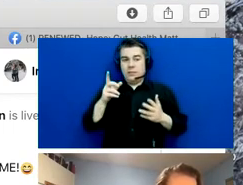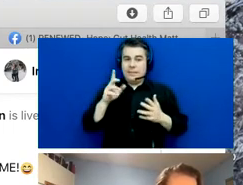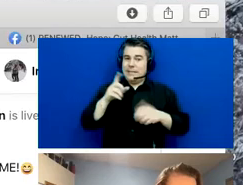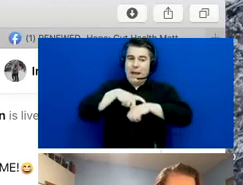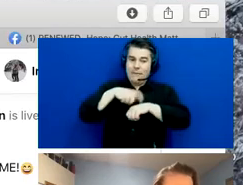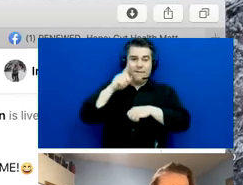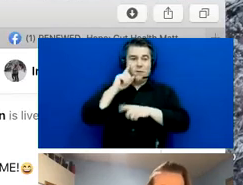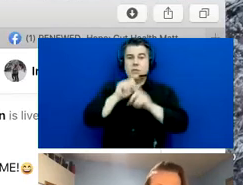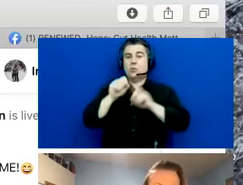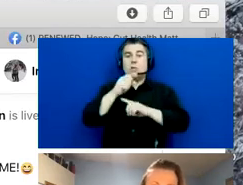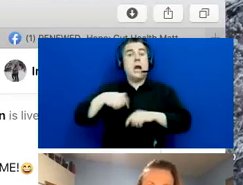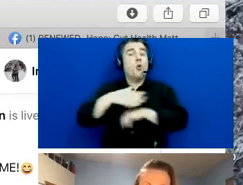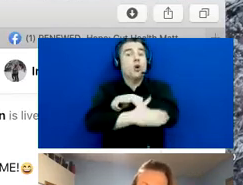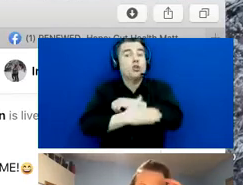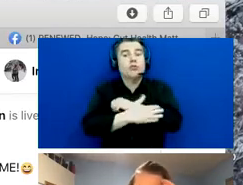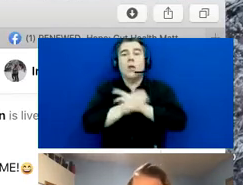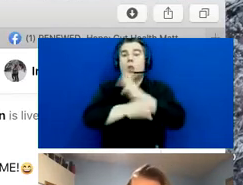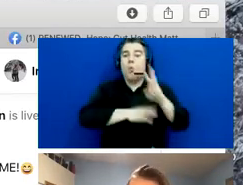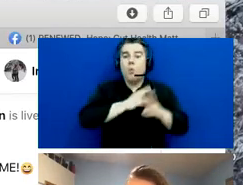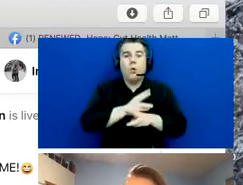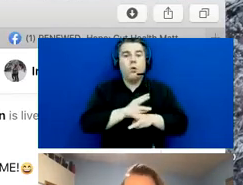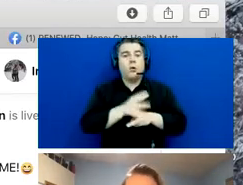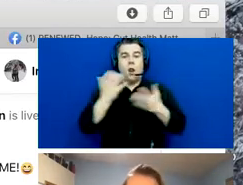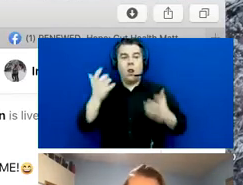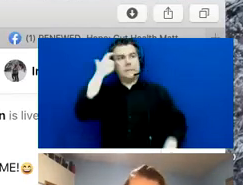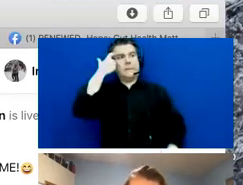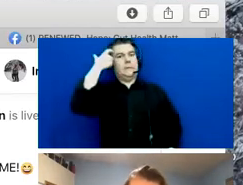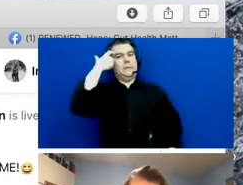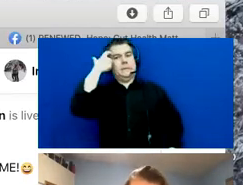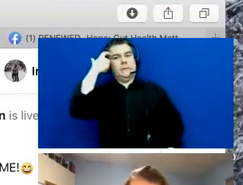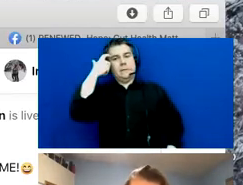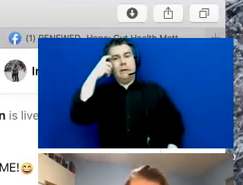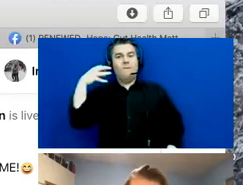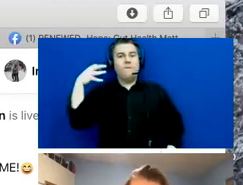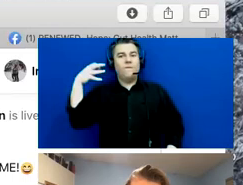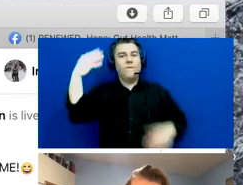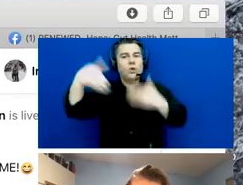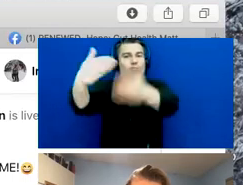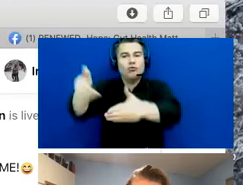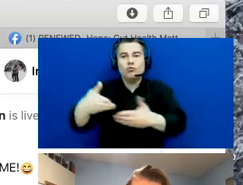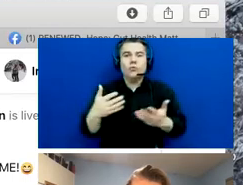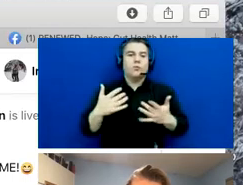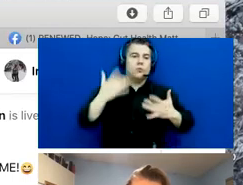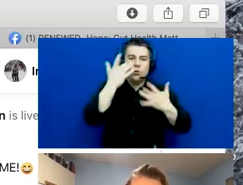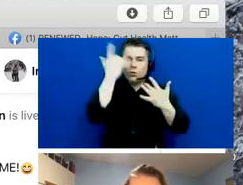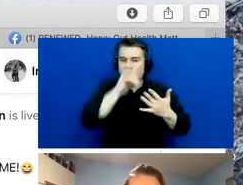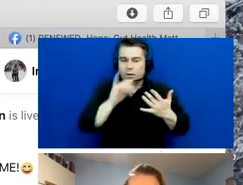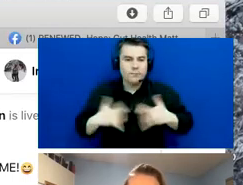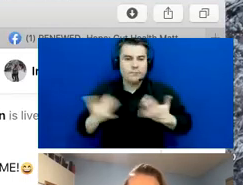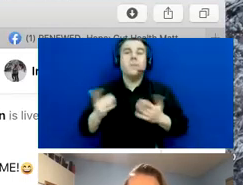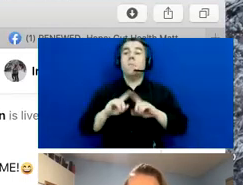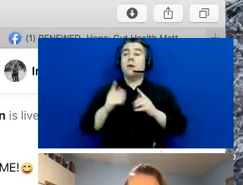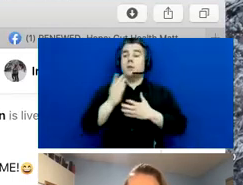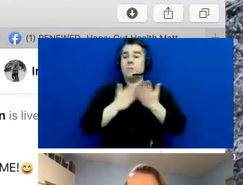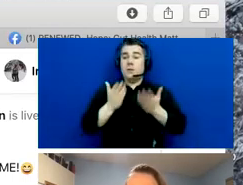condition of our country and our world. I think that's on a lot of our minds right now. We don't know what our future holds. But what are some of the things that are most important